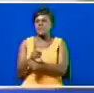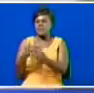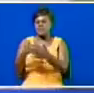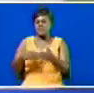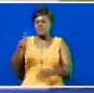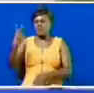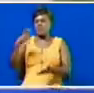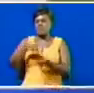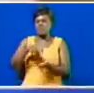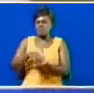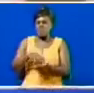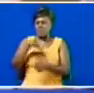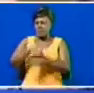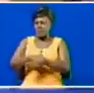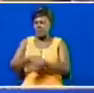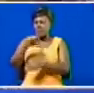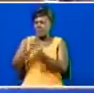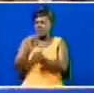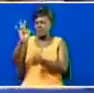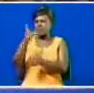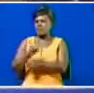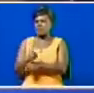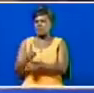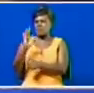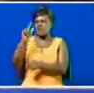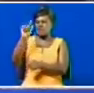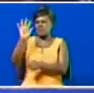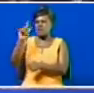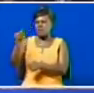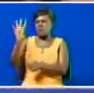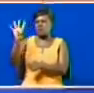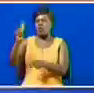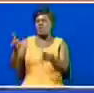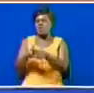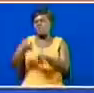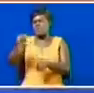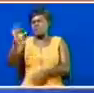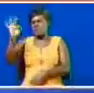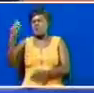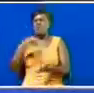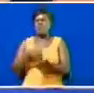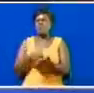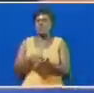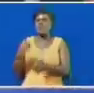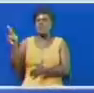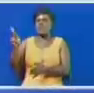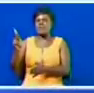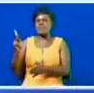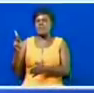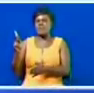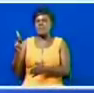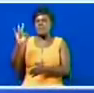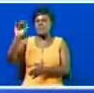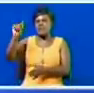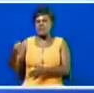of second place, Cyrus Ruto clocked 13 minutes, 35.4 seconds, while Peter Ndegwa finished third. Kennedy Njeru was the star in the